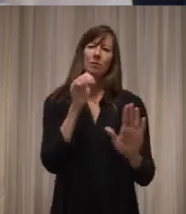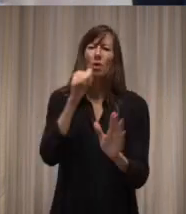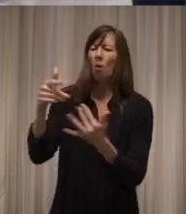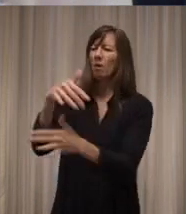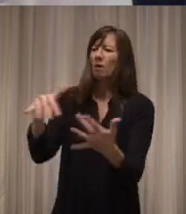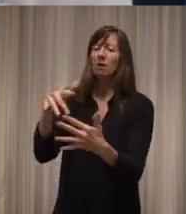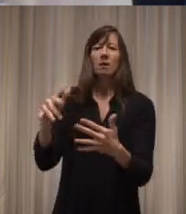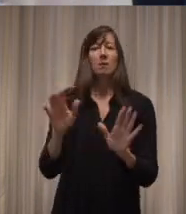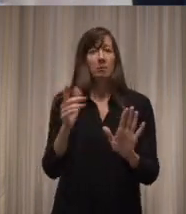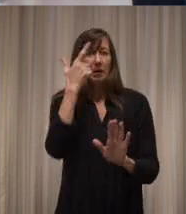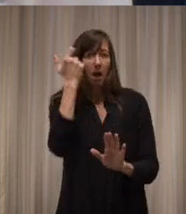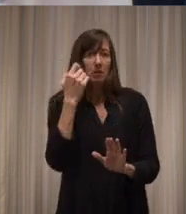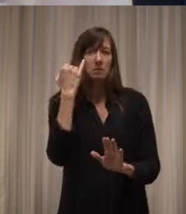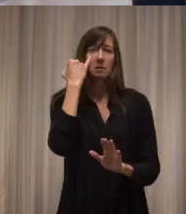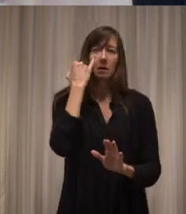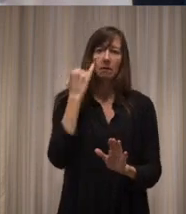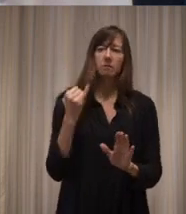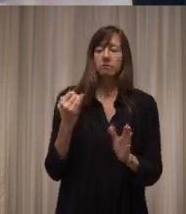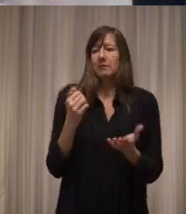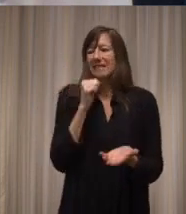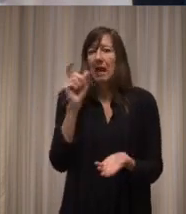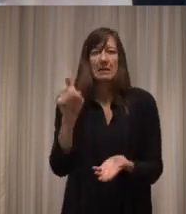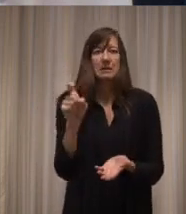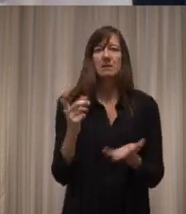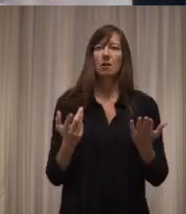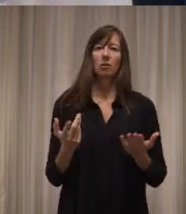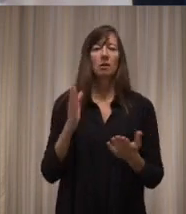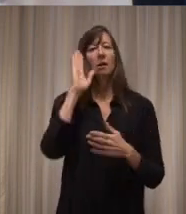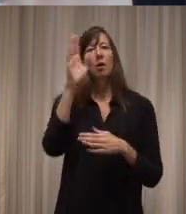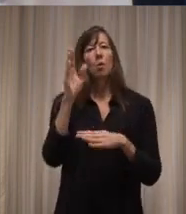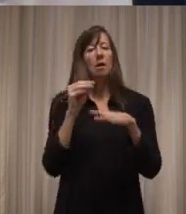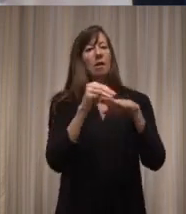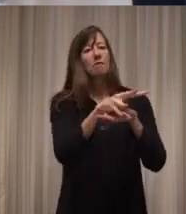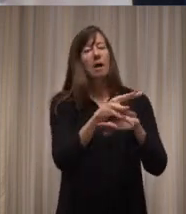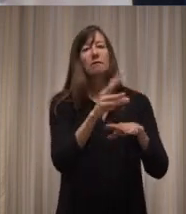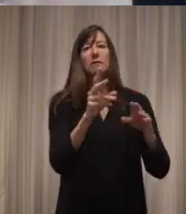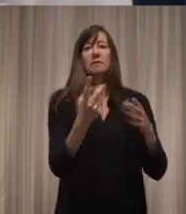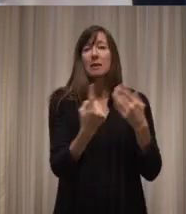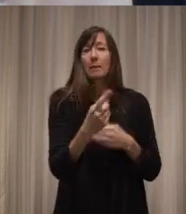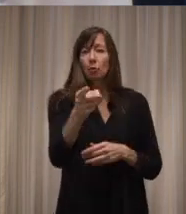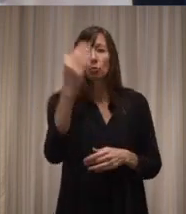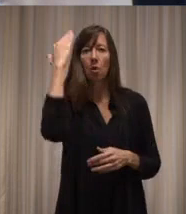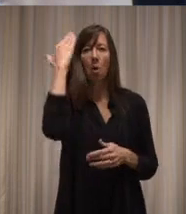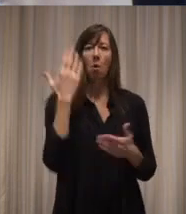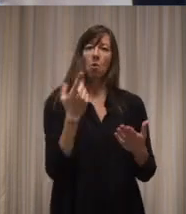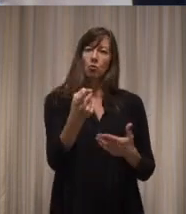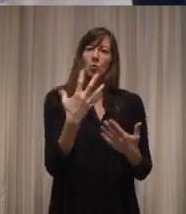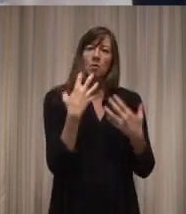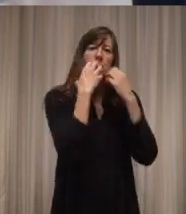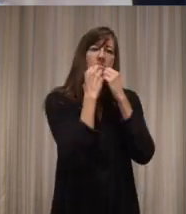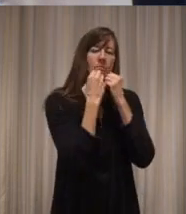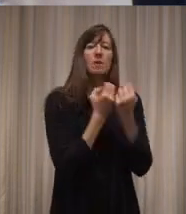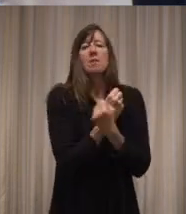because if not someone you know and love whose life will be affected, it will be someone else in our county, especially now that we are